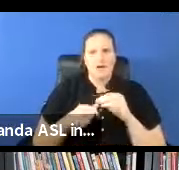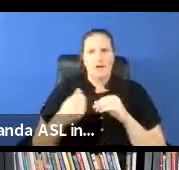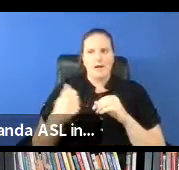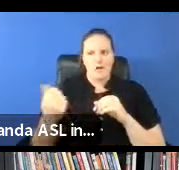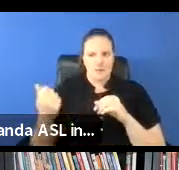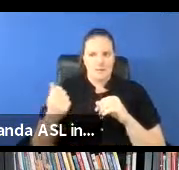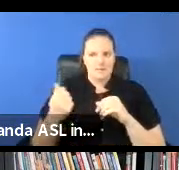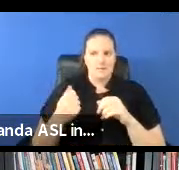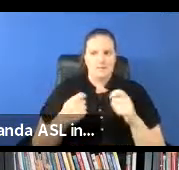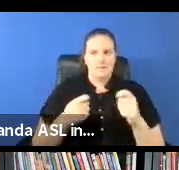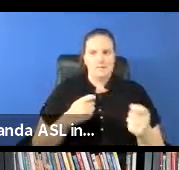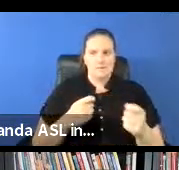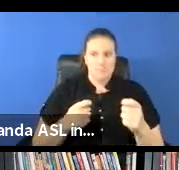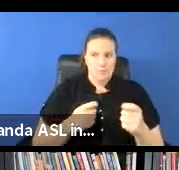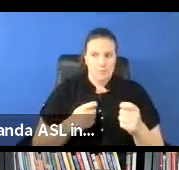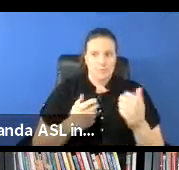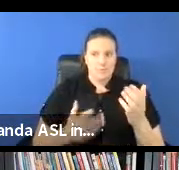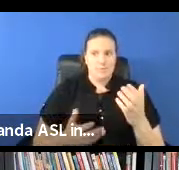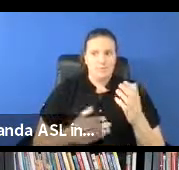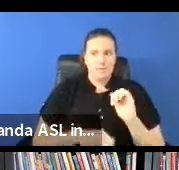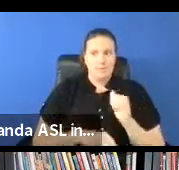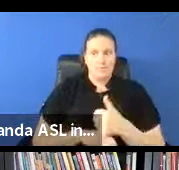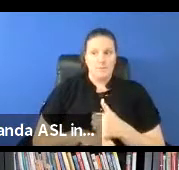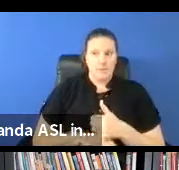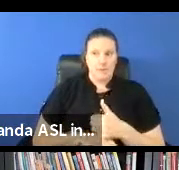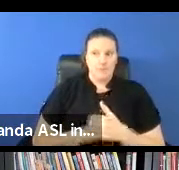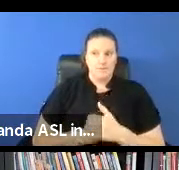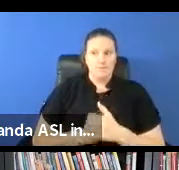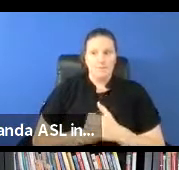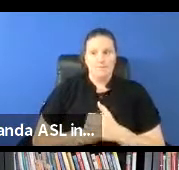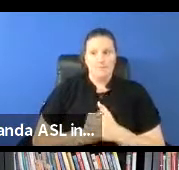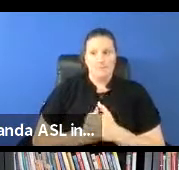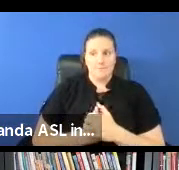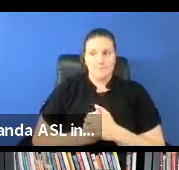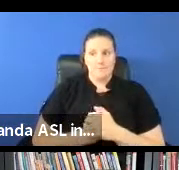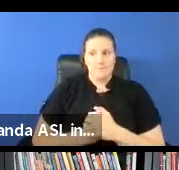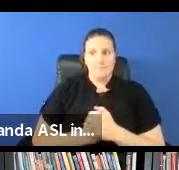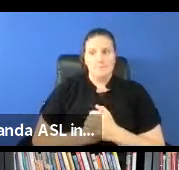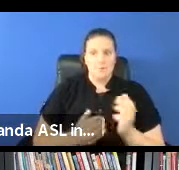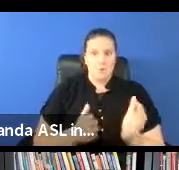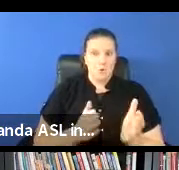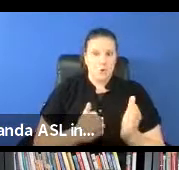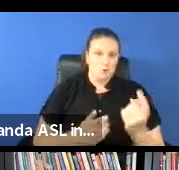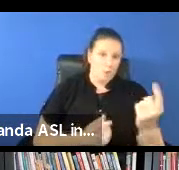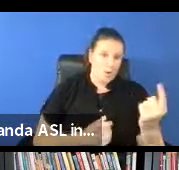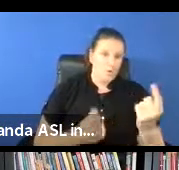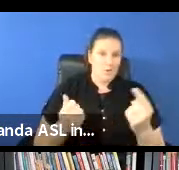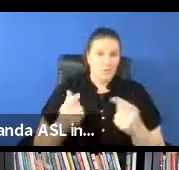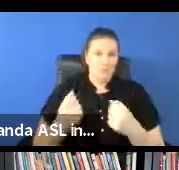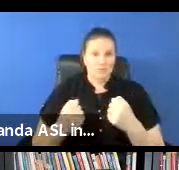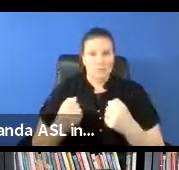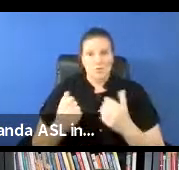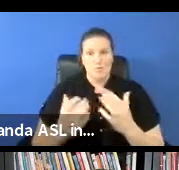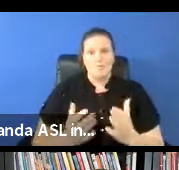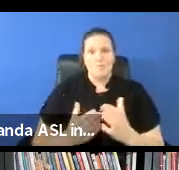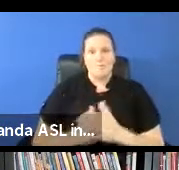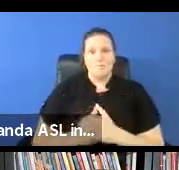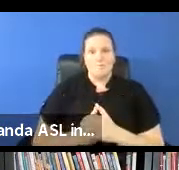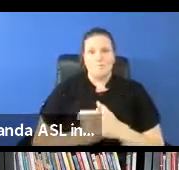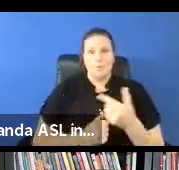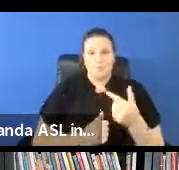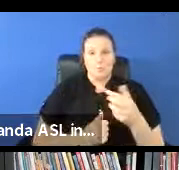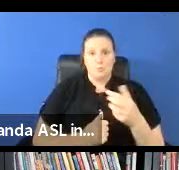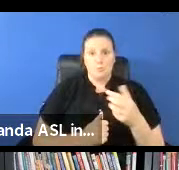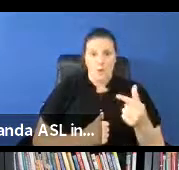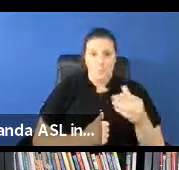other controls that might be in place to encourage one or the other type of driver. And I'm going to defer to Greg